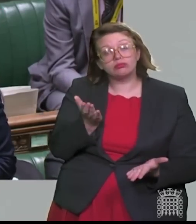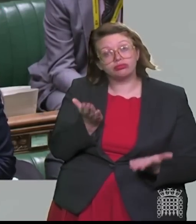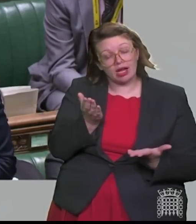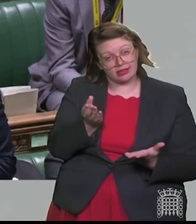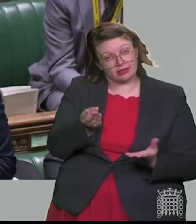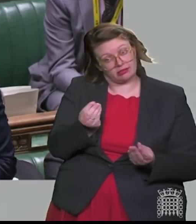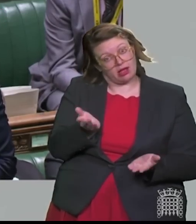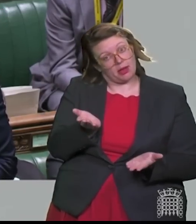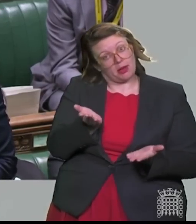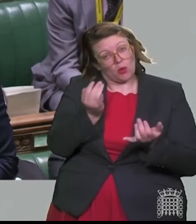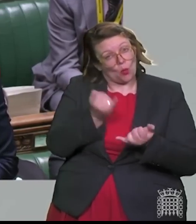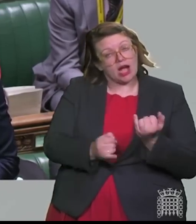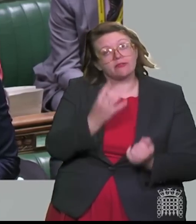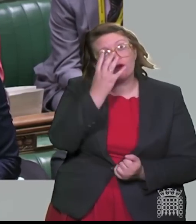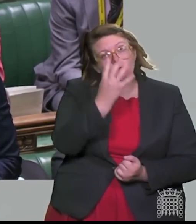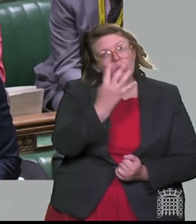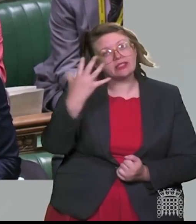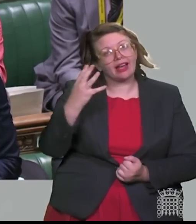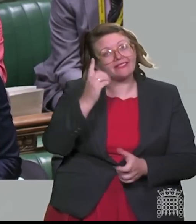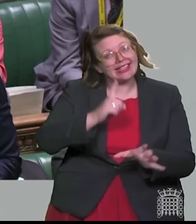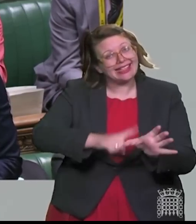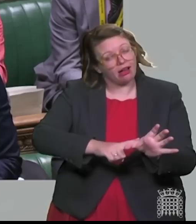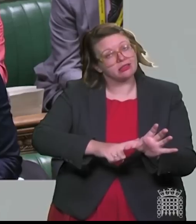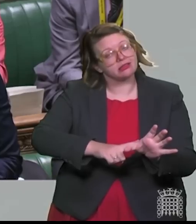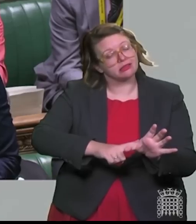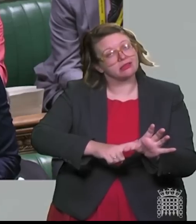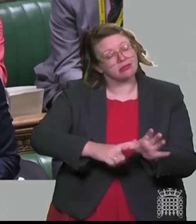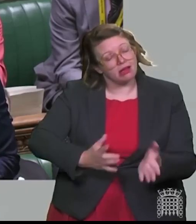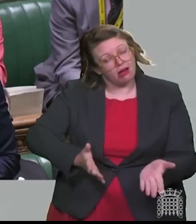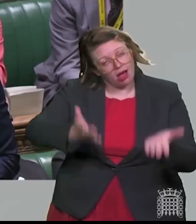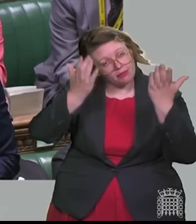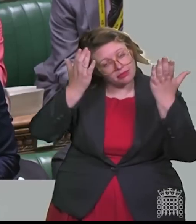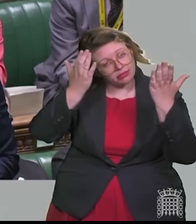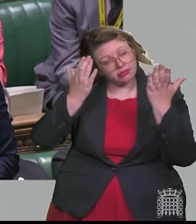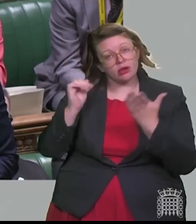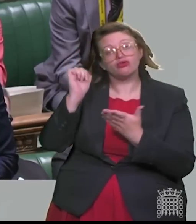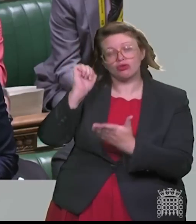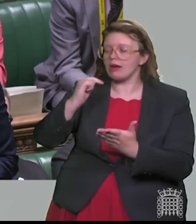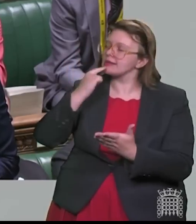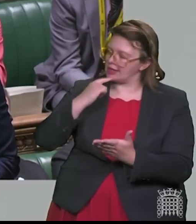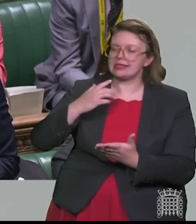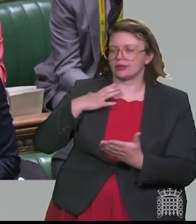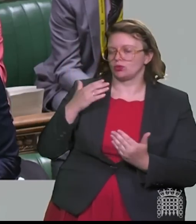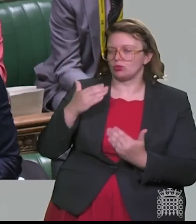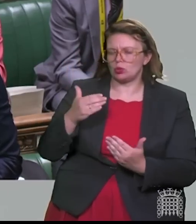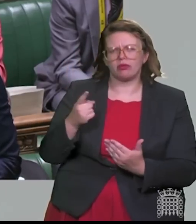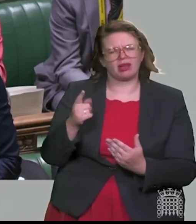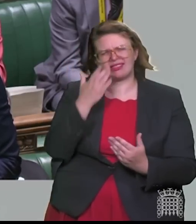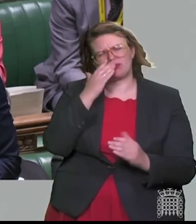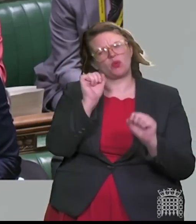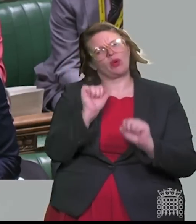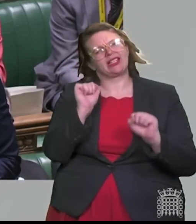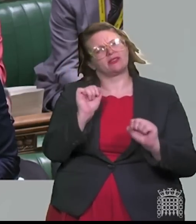yesterday the Treasury indicated that the Chancellor stands ready to act, but his actions seem to be predicated on the outcome of a review by